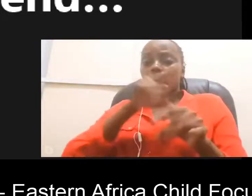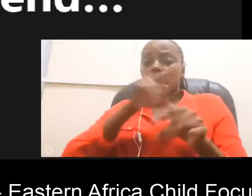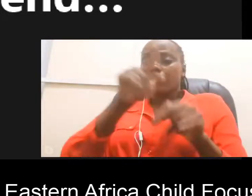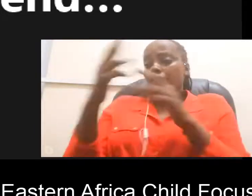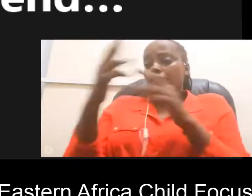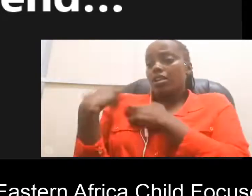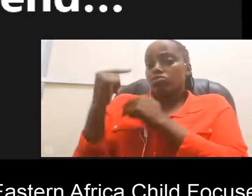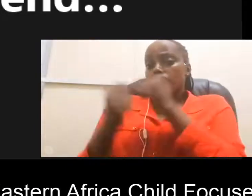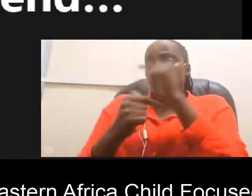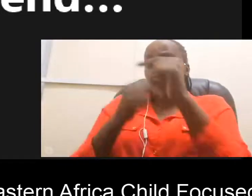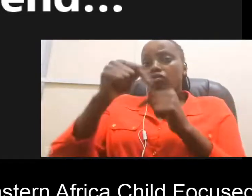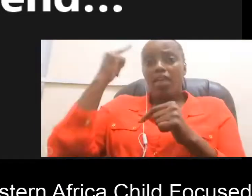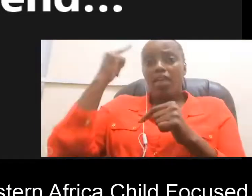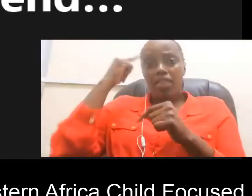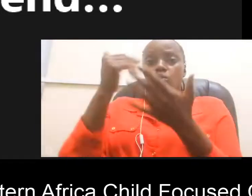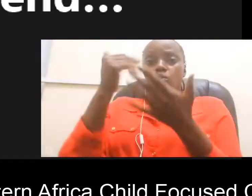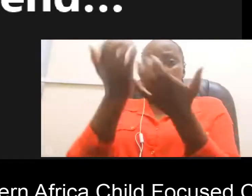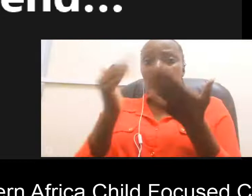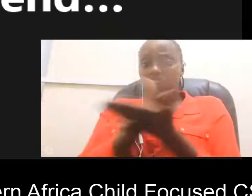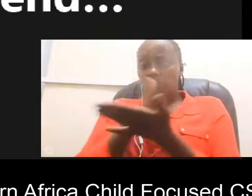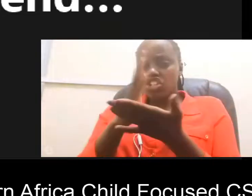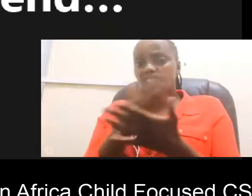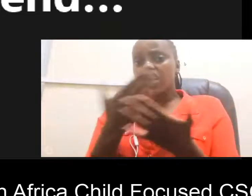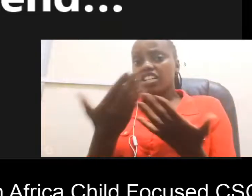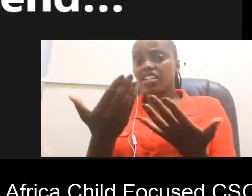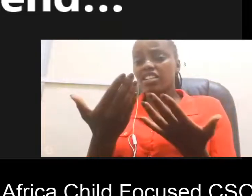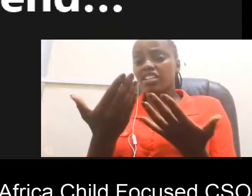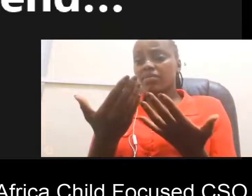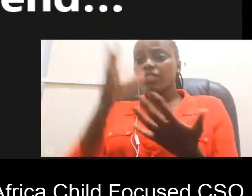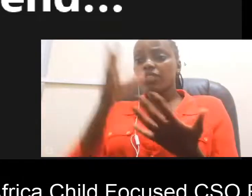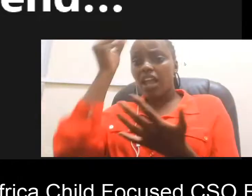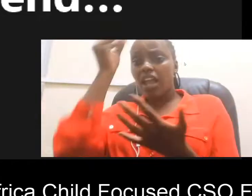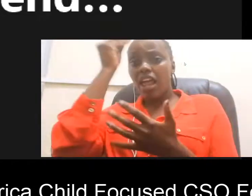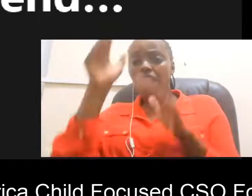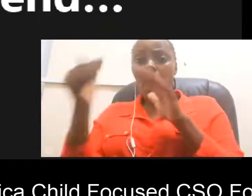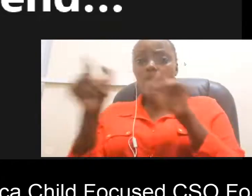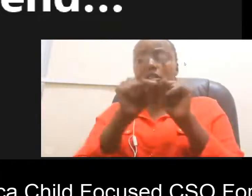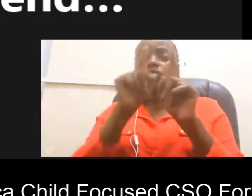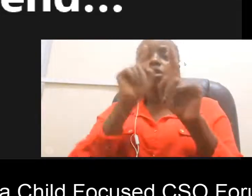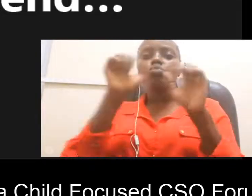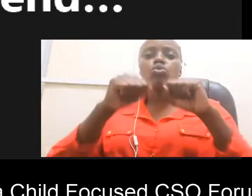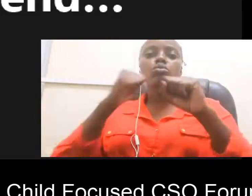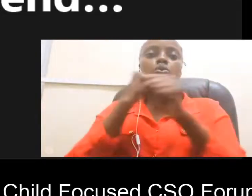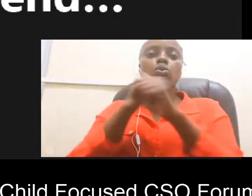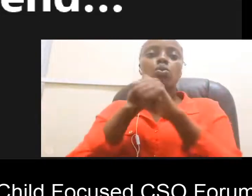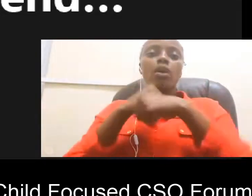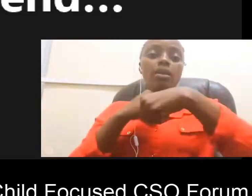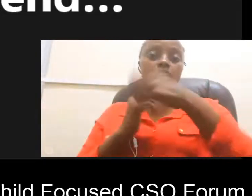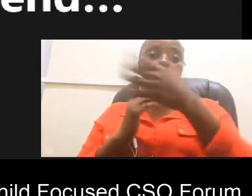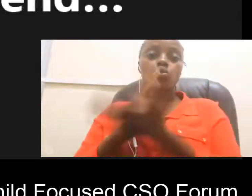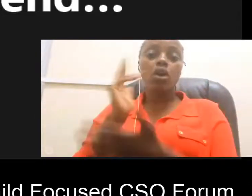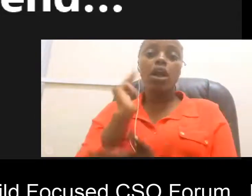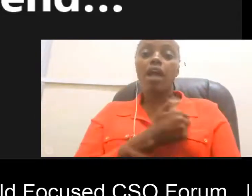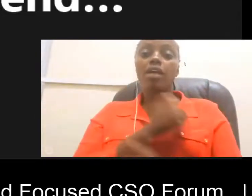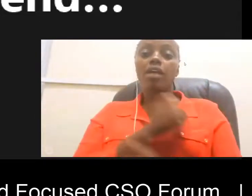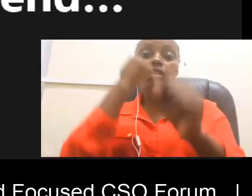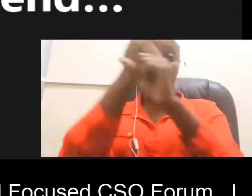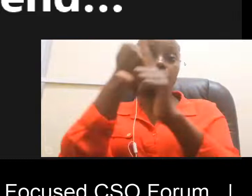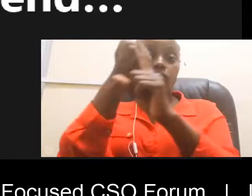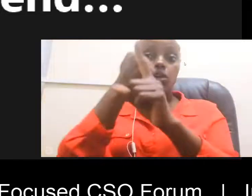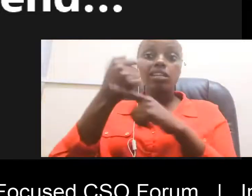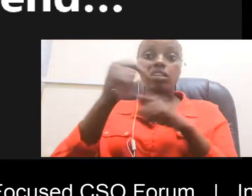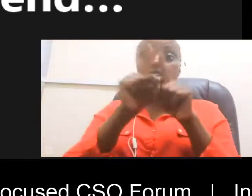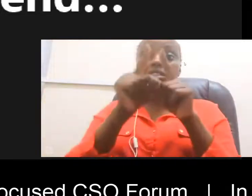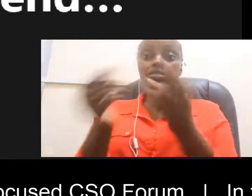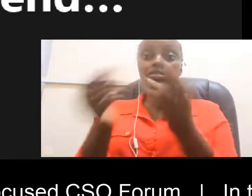do think we do need a shared learning on what will work in ensuring that we advocate for enhanced